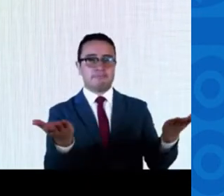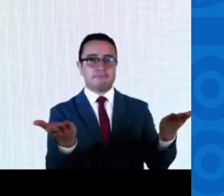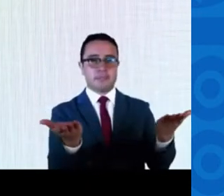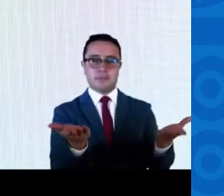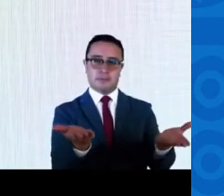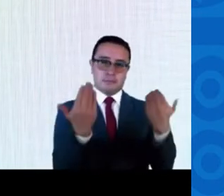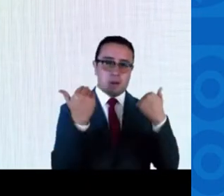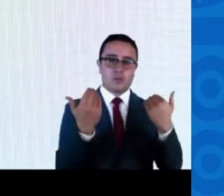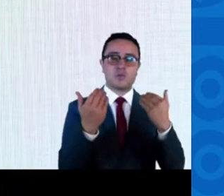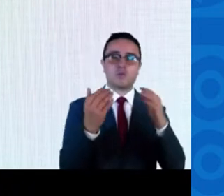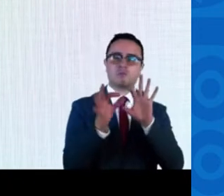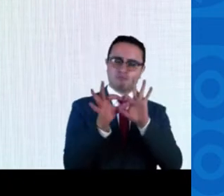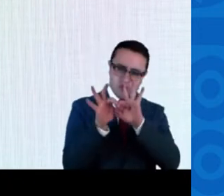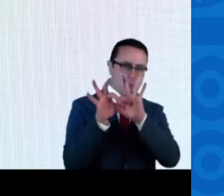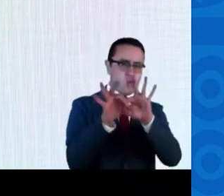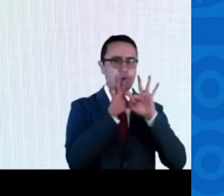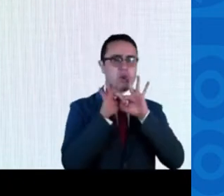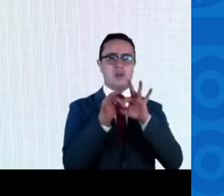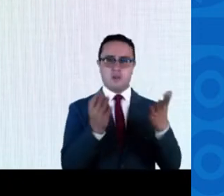Caribbean,